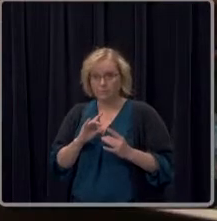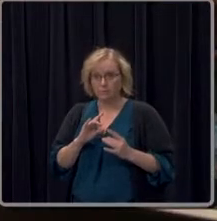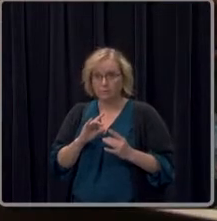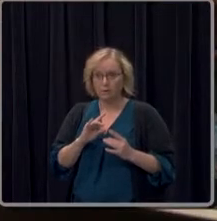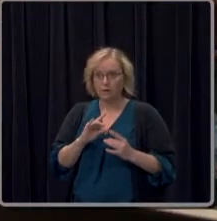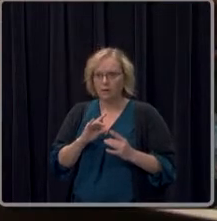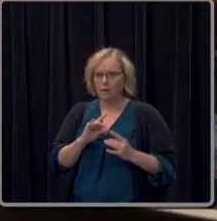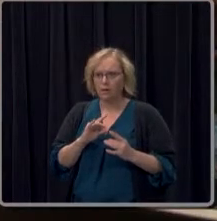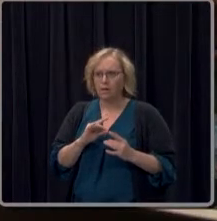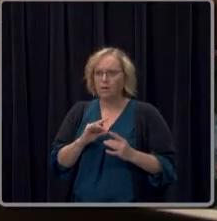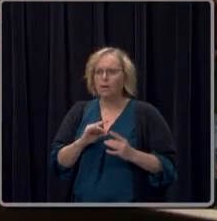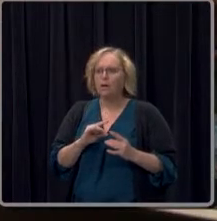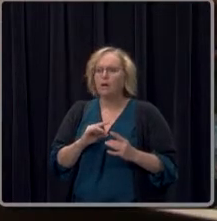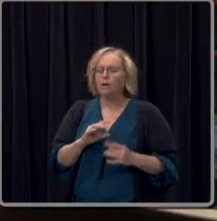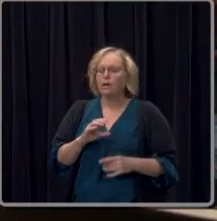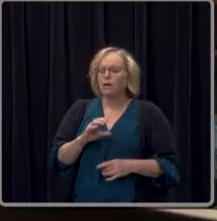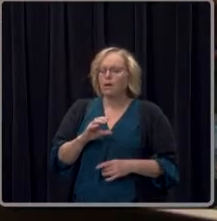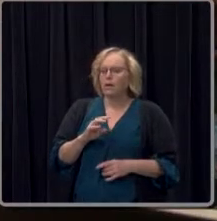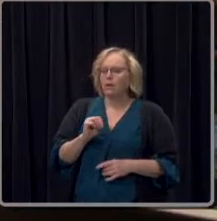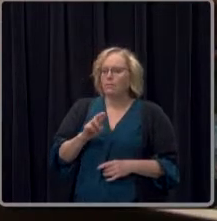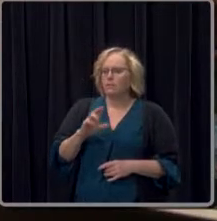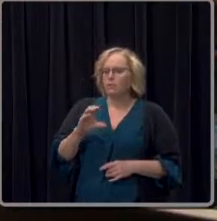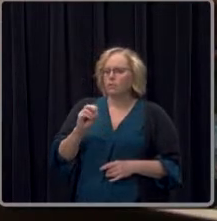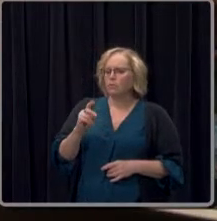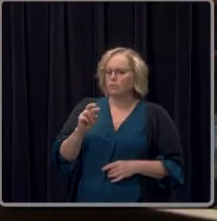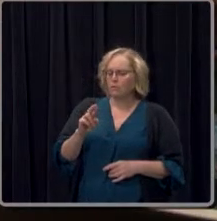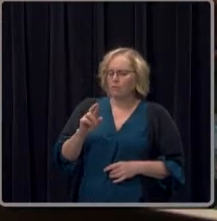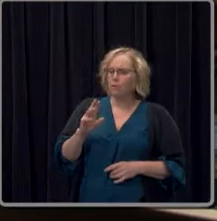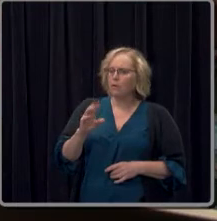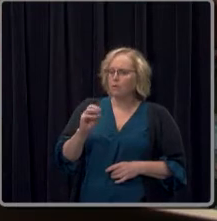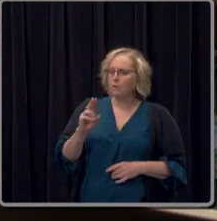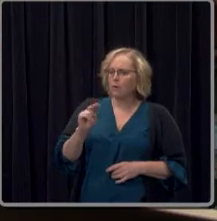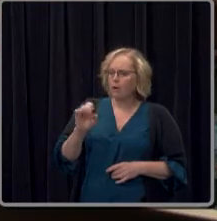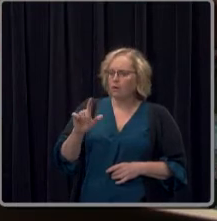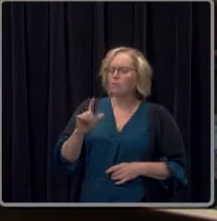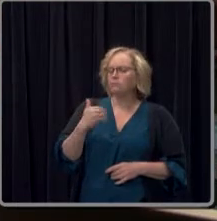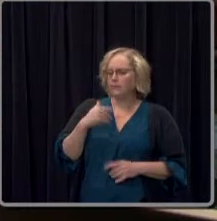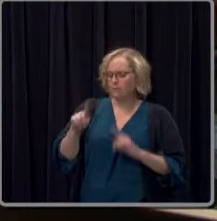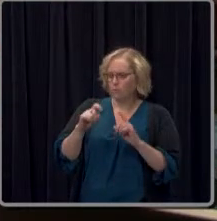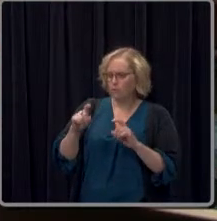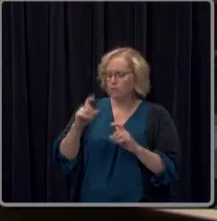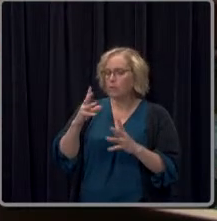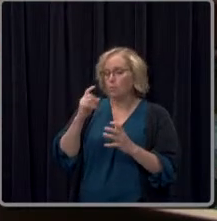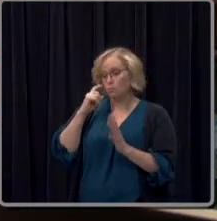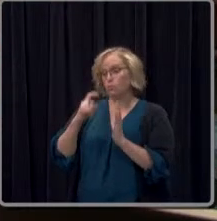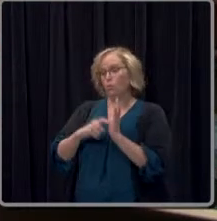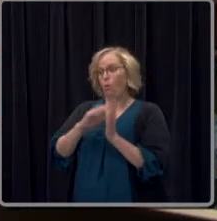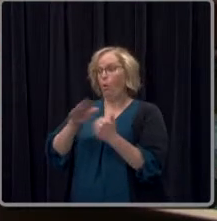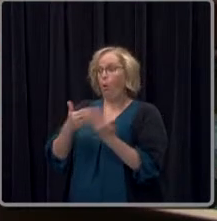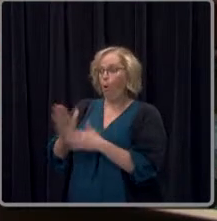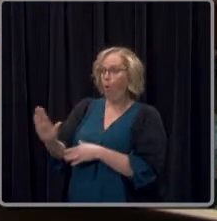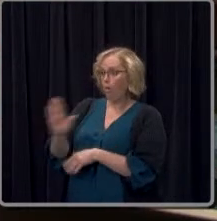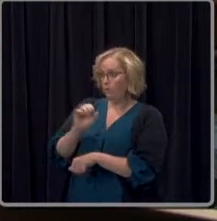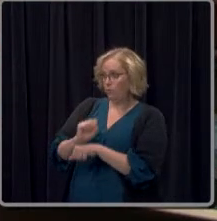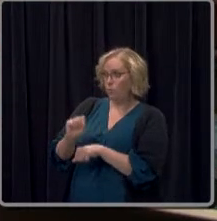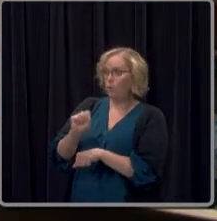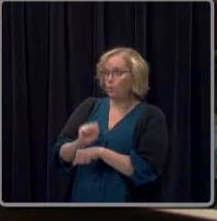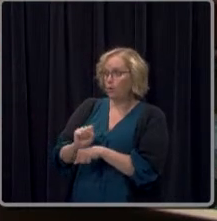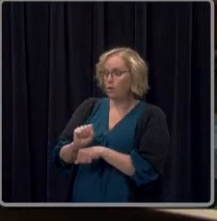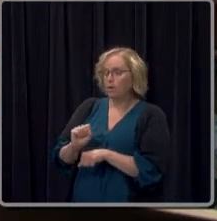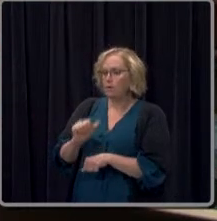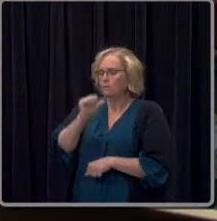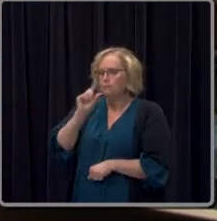got a couple comments and questions. So the first thing is, I want to recognize that all the work that you have done doesn't just go